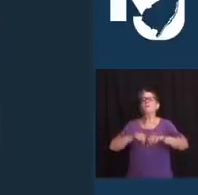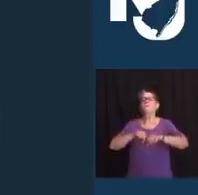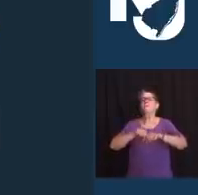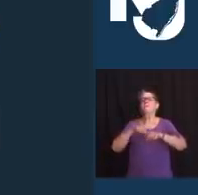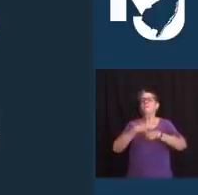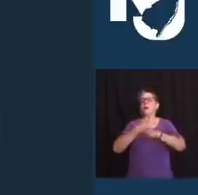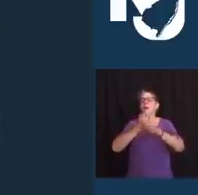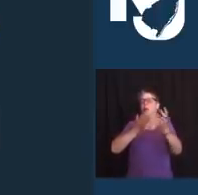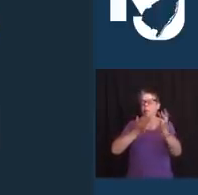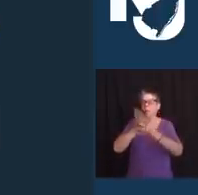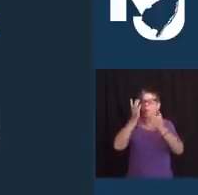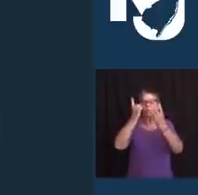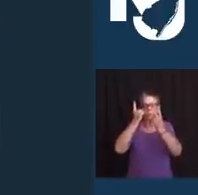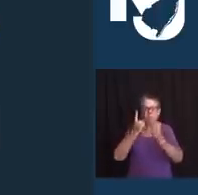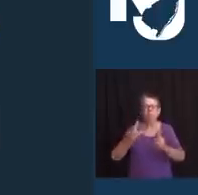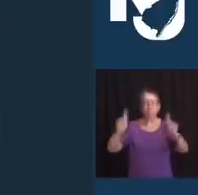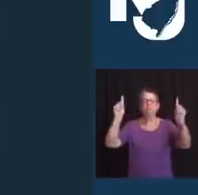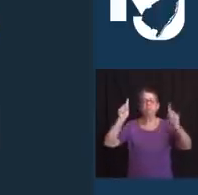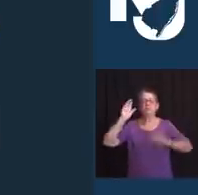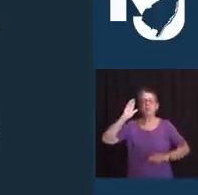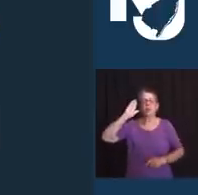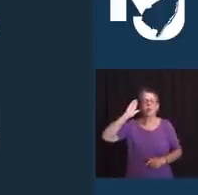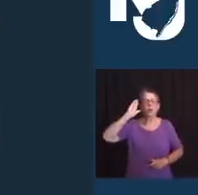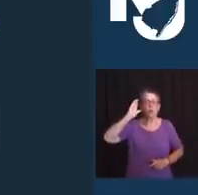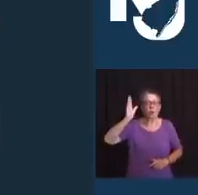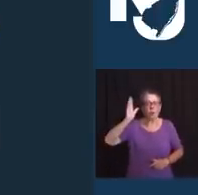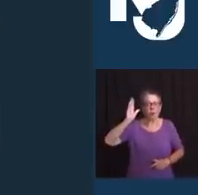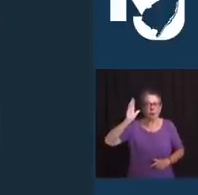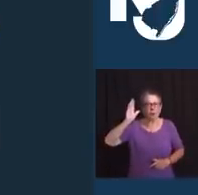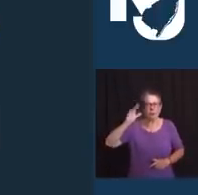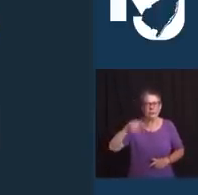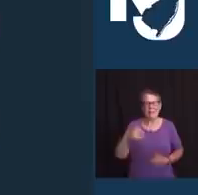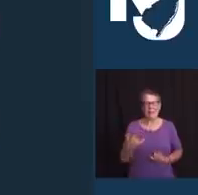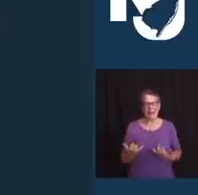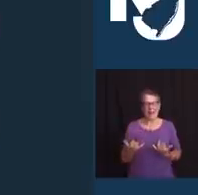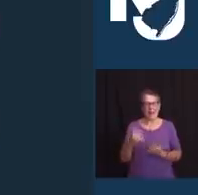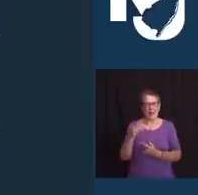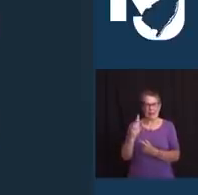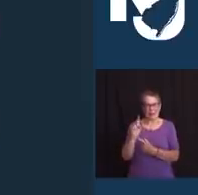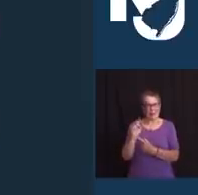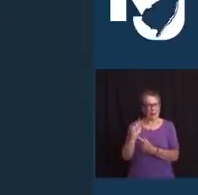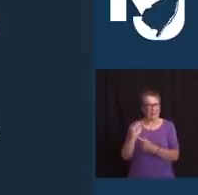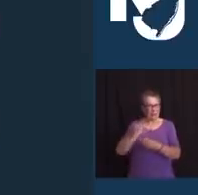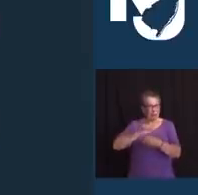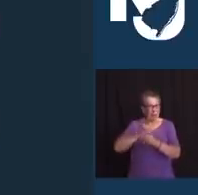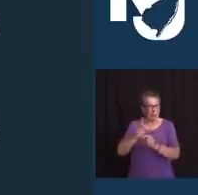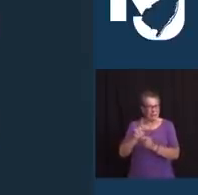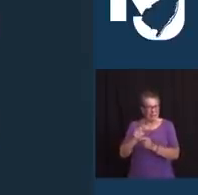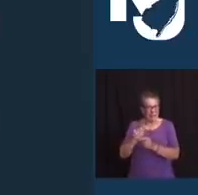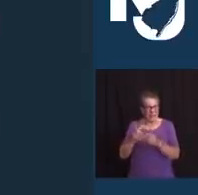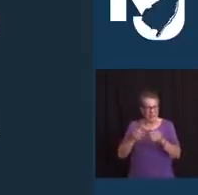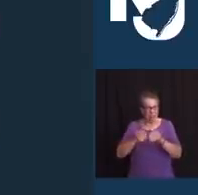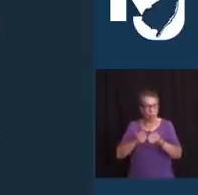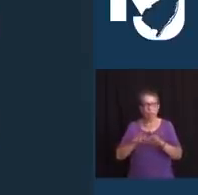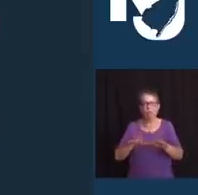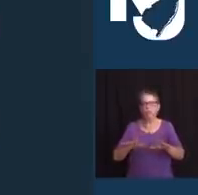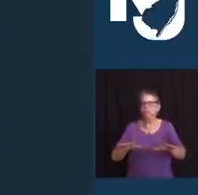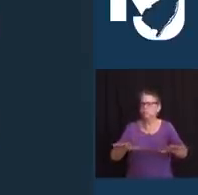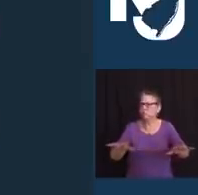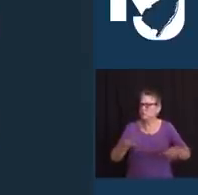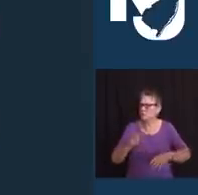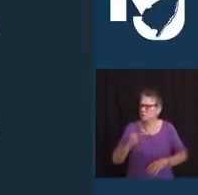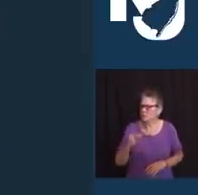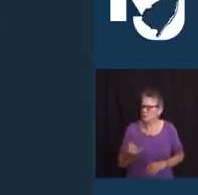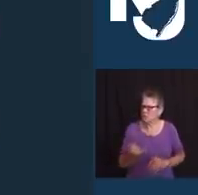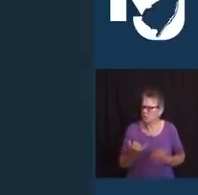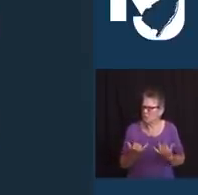Delta variant is now working its way across our state as we expected, and we are seeing the impact, overwhelmingly I might add, the